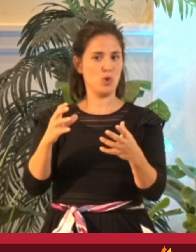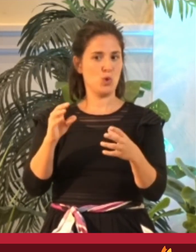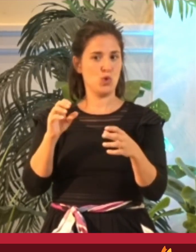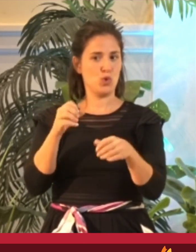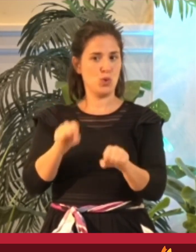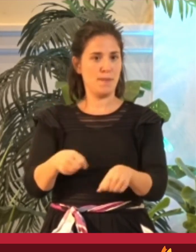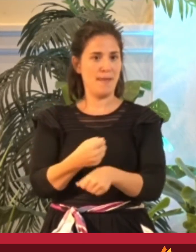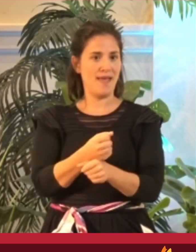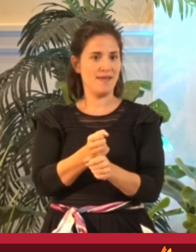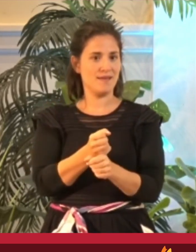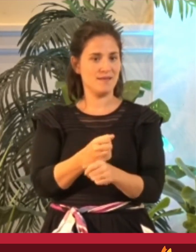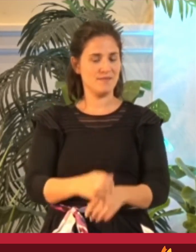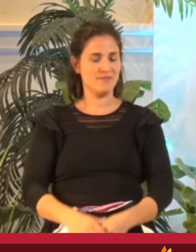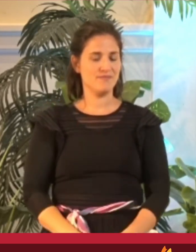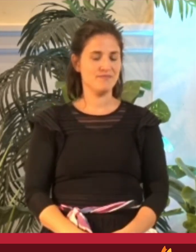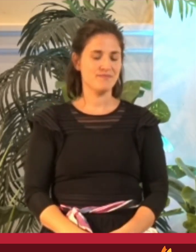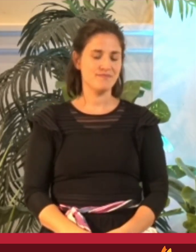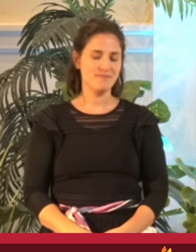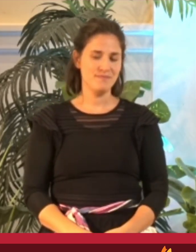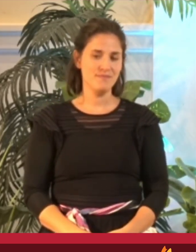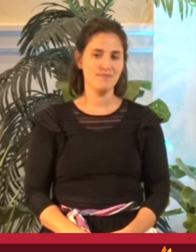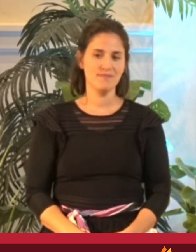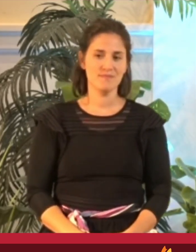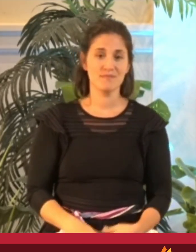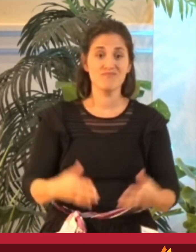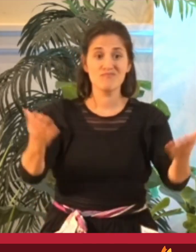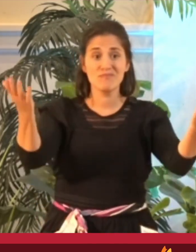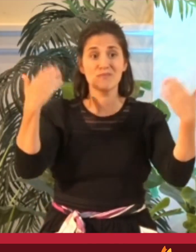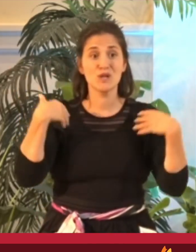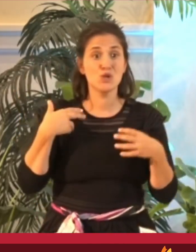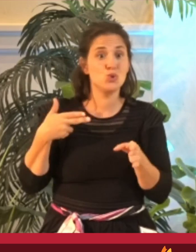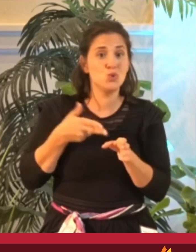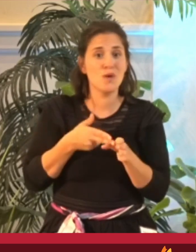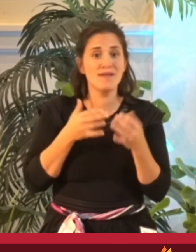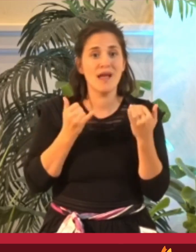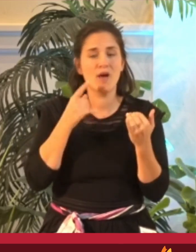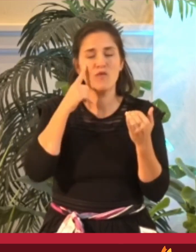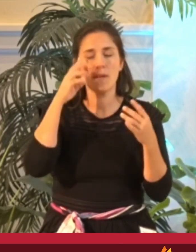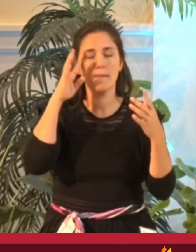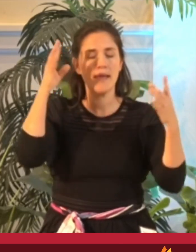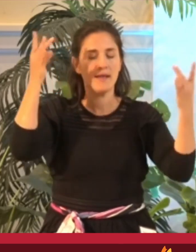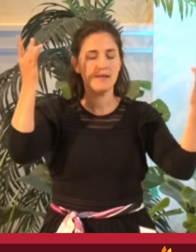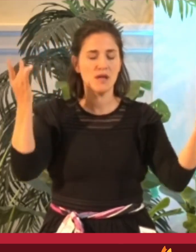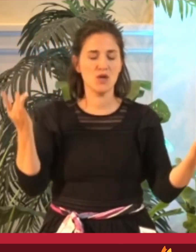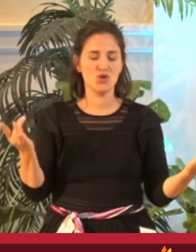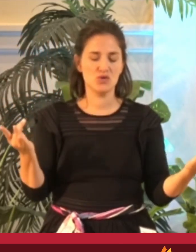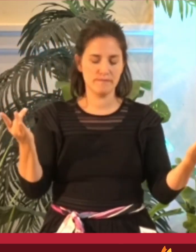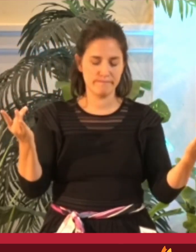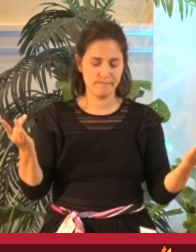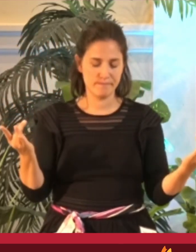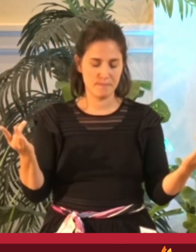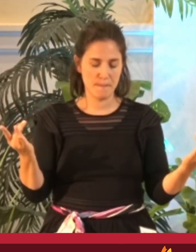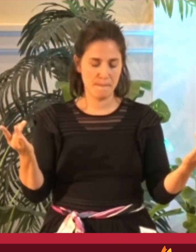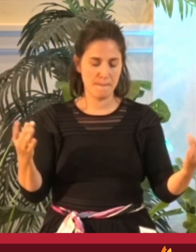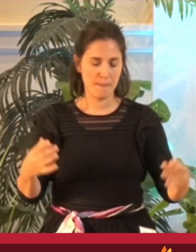Please join me in a meditation, if you will.